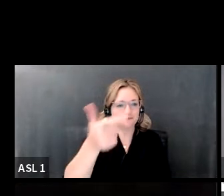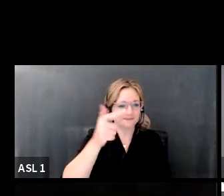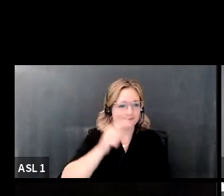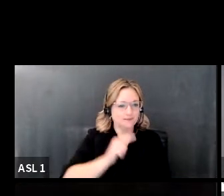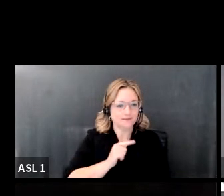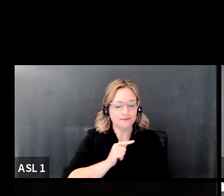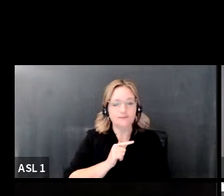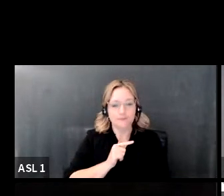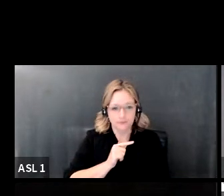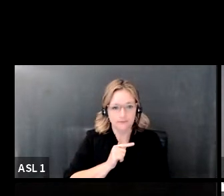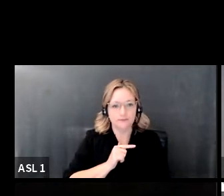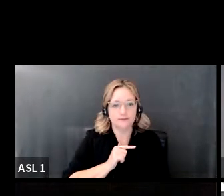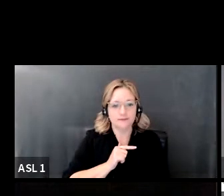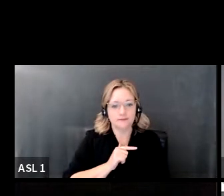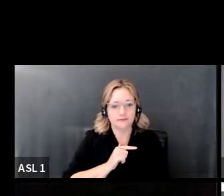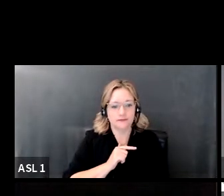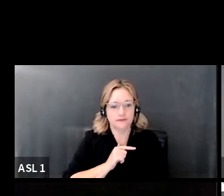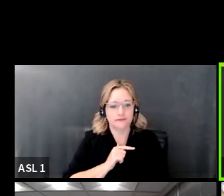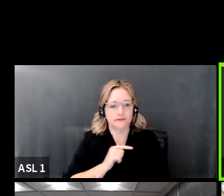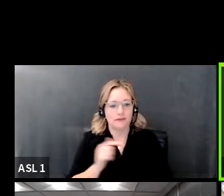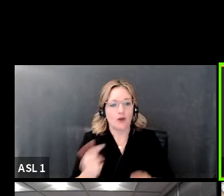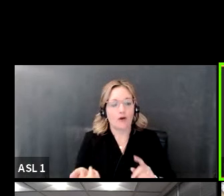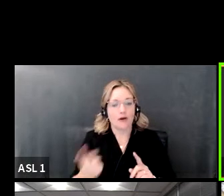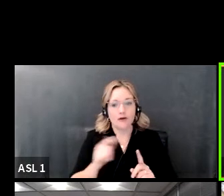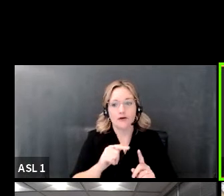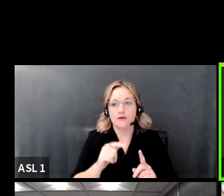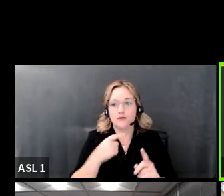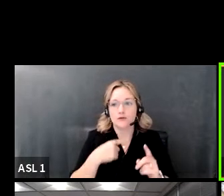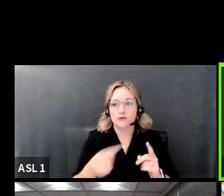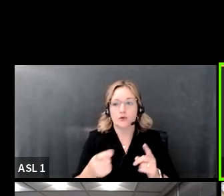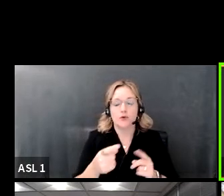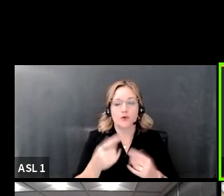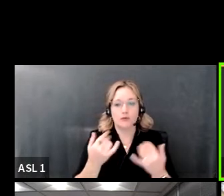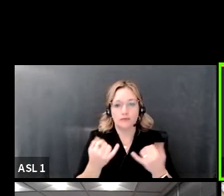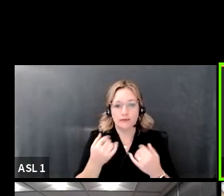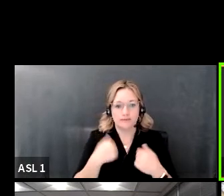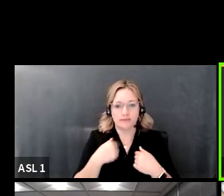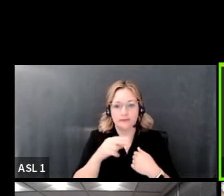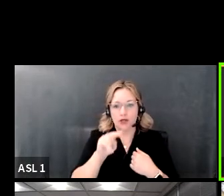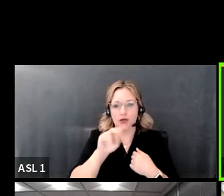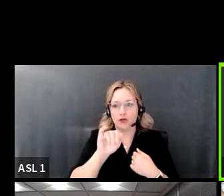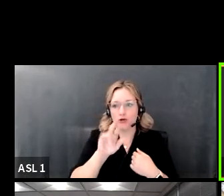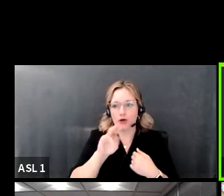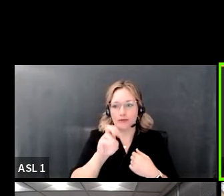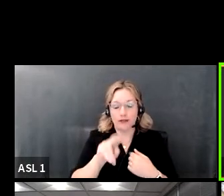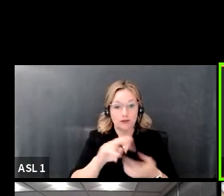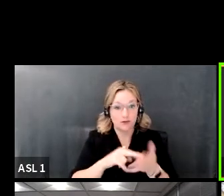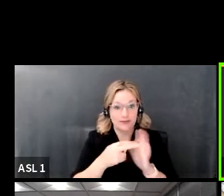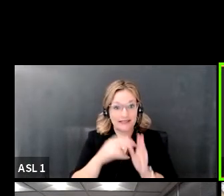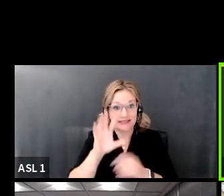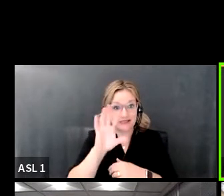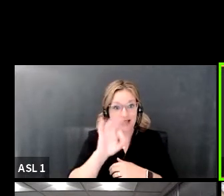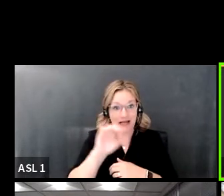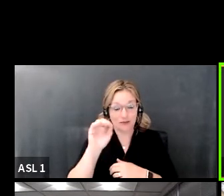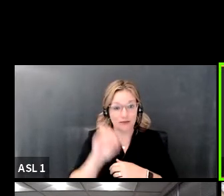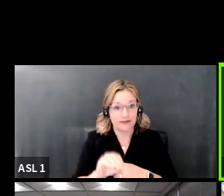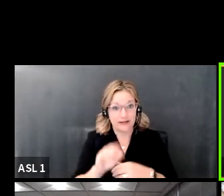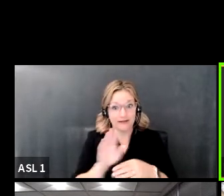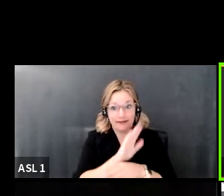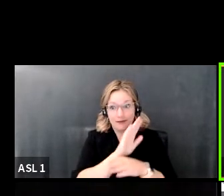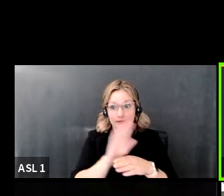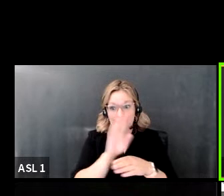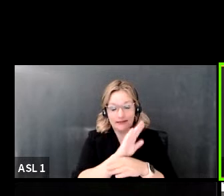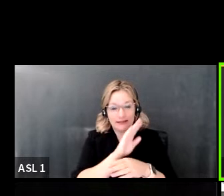so this leaves so so what i have correct understood correctly 90 percent of the business nowadays and as a